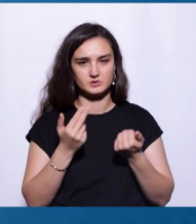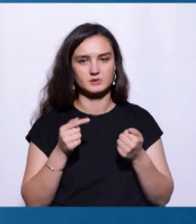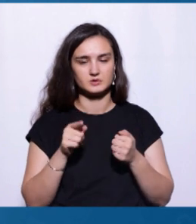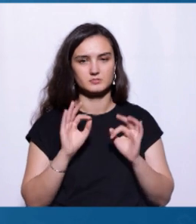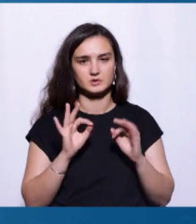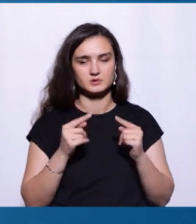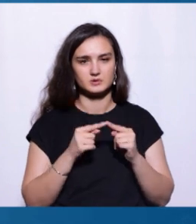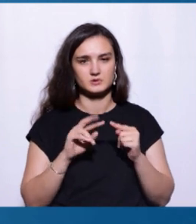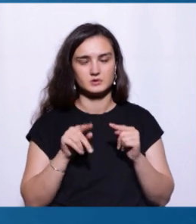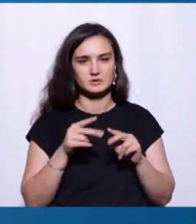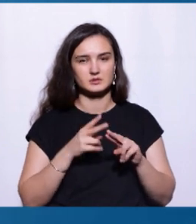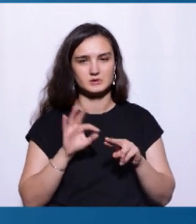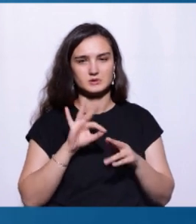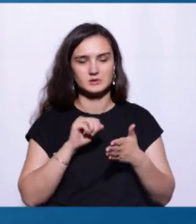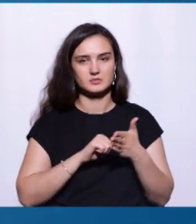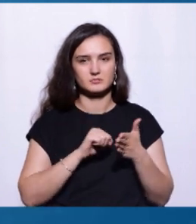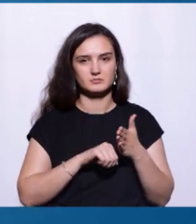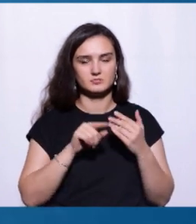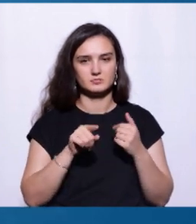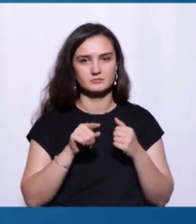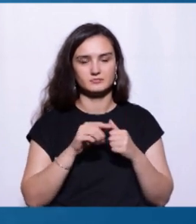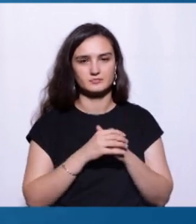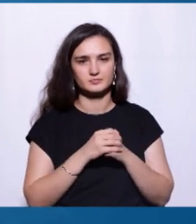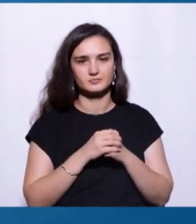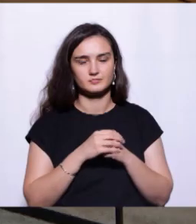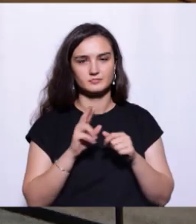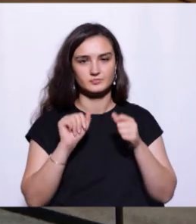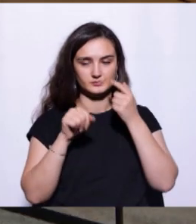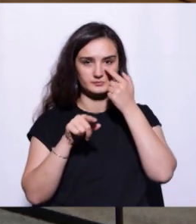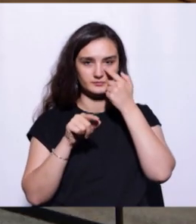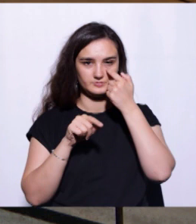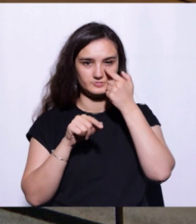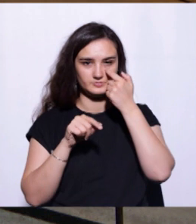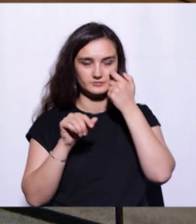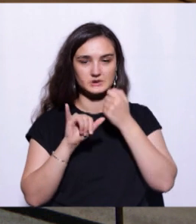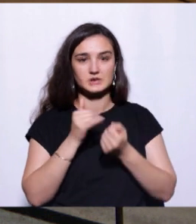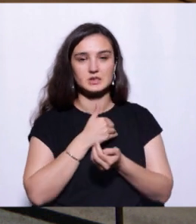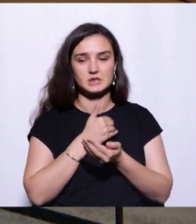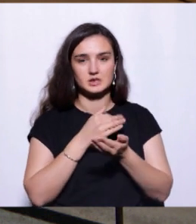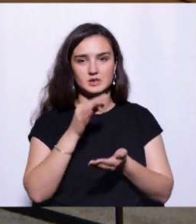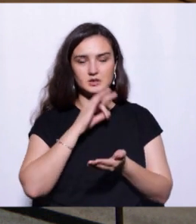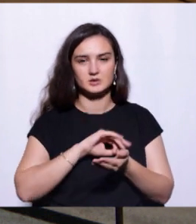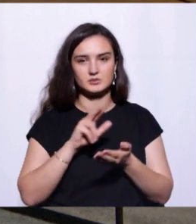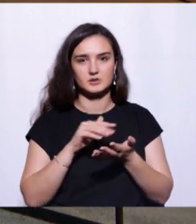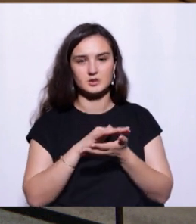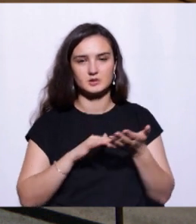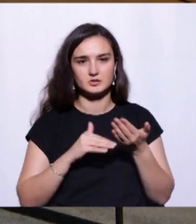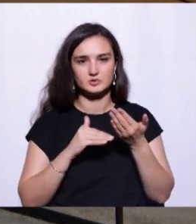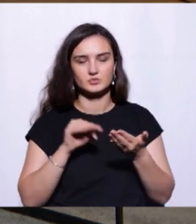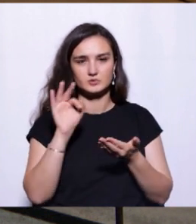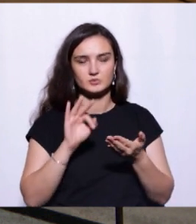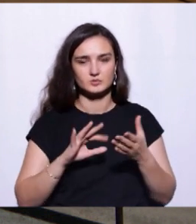absolutely right, and this is why this pill cam is innovative, because you can take it wherever you want and you can continue your